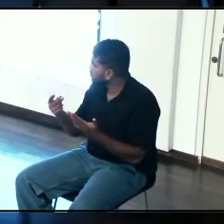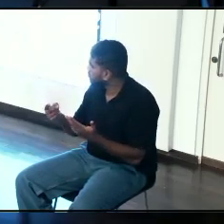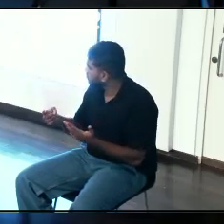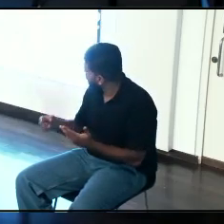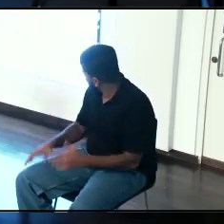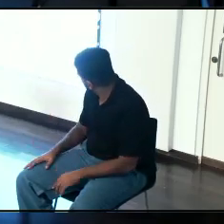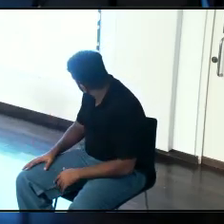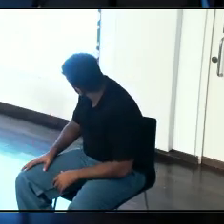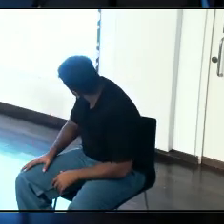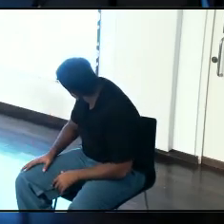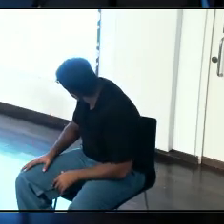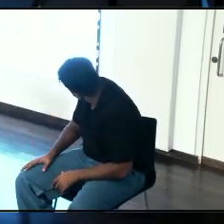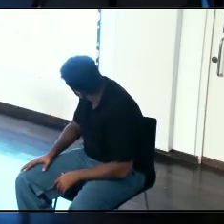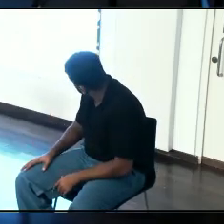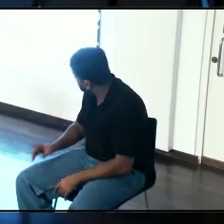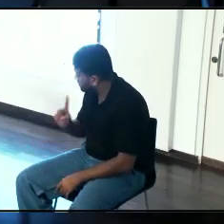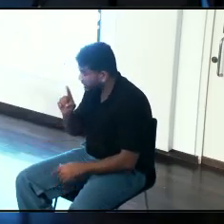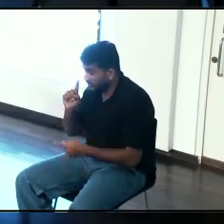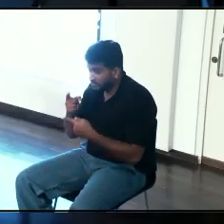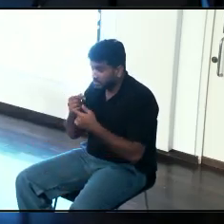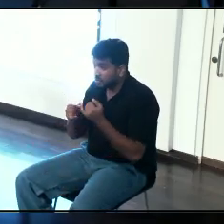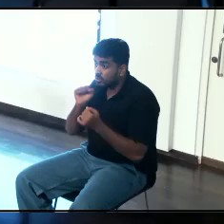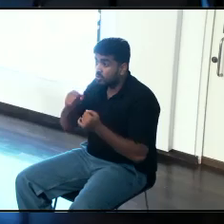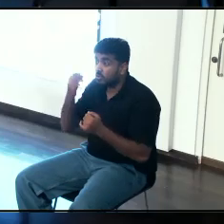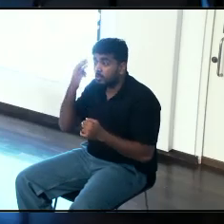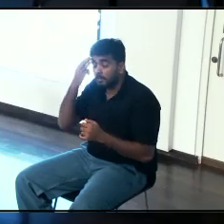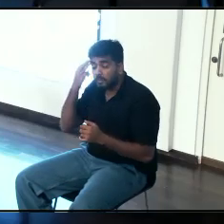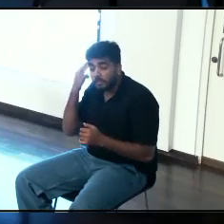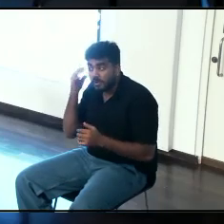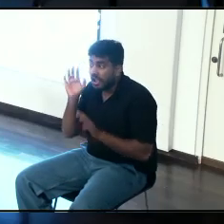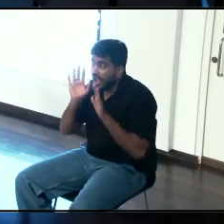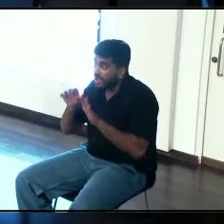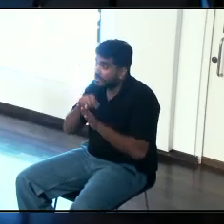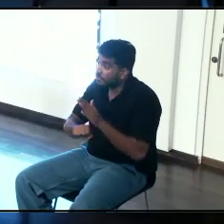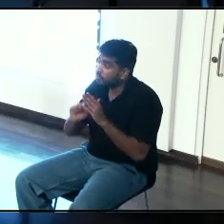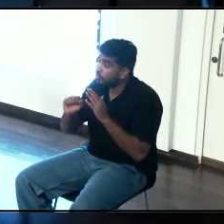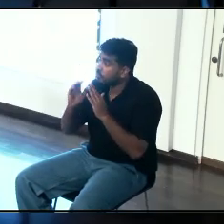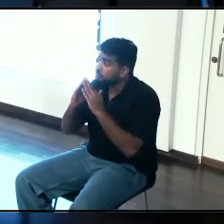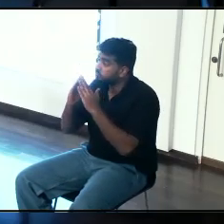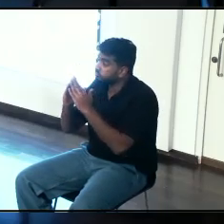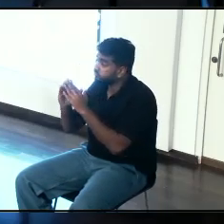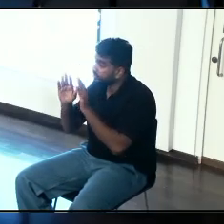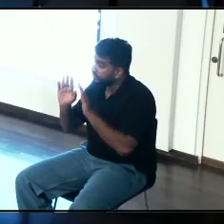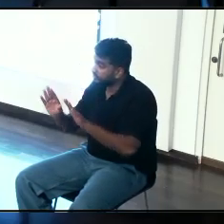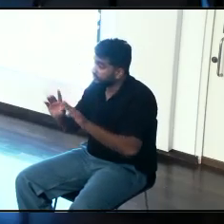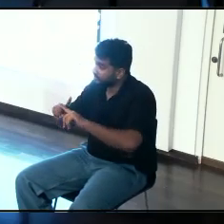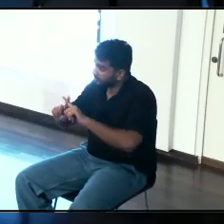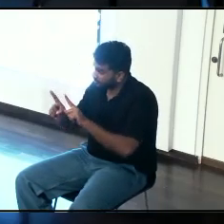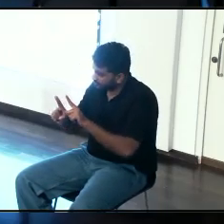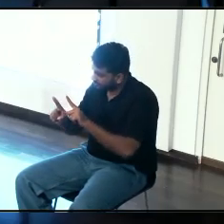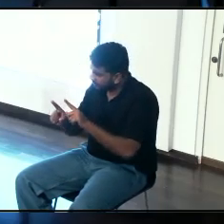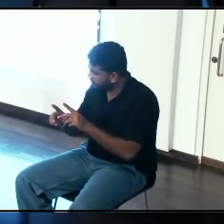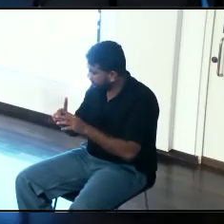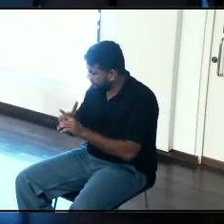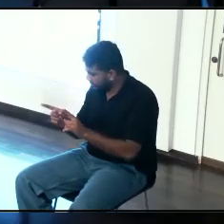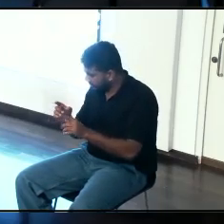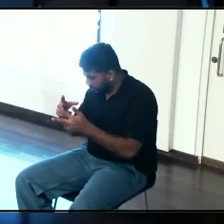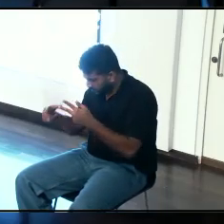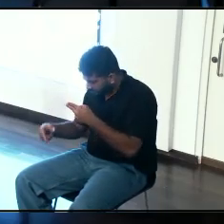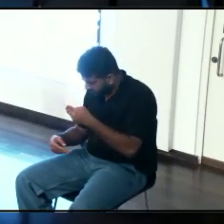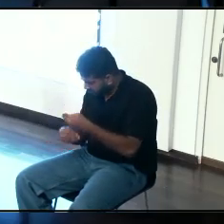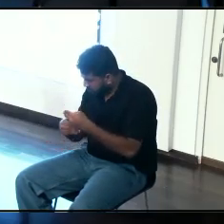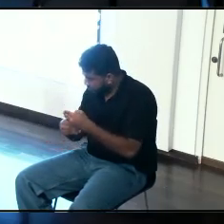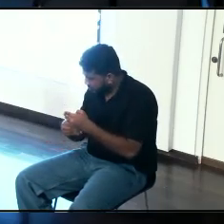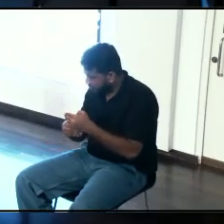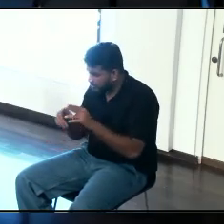the most part, the story is about memories that these homes. But also as a subplot, we've explored